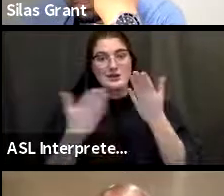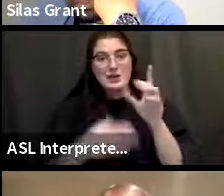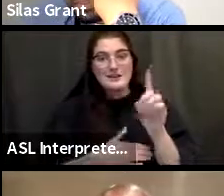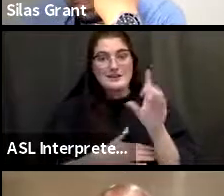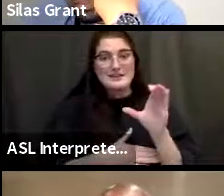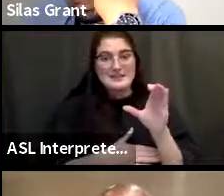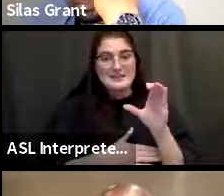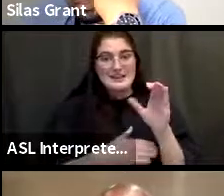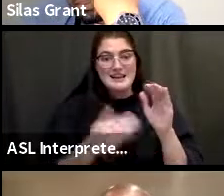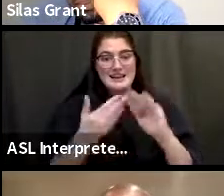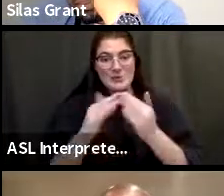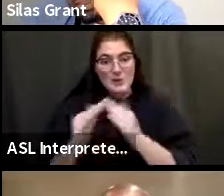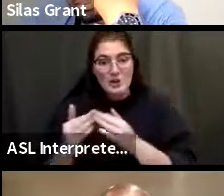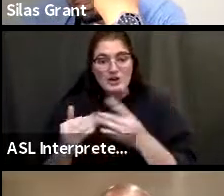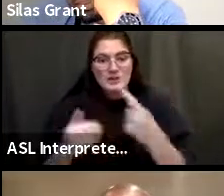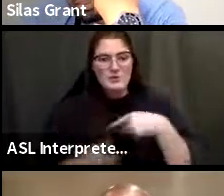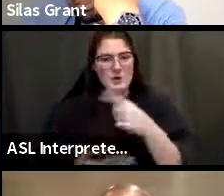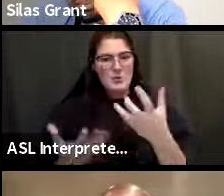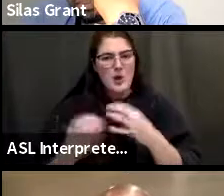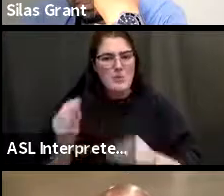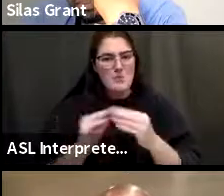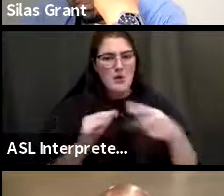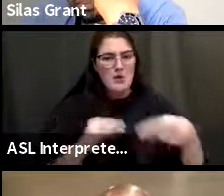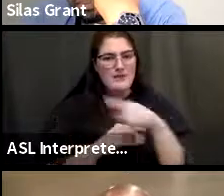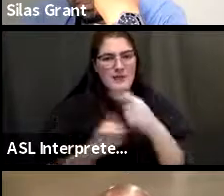want more of them to live in the city.